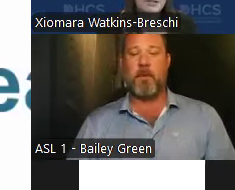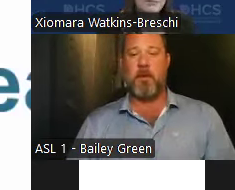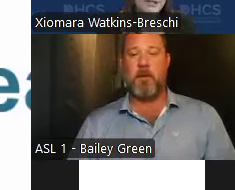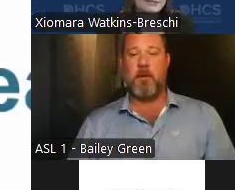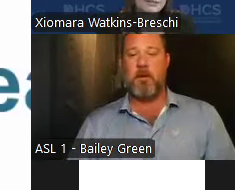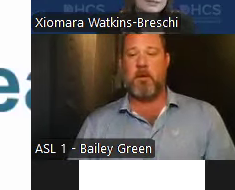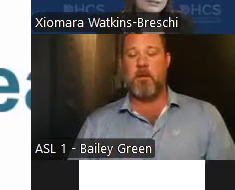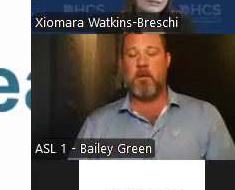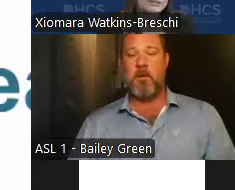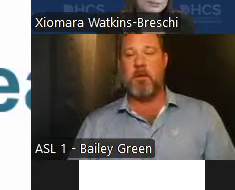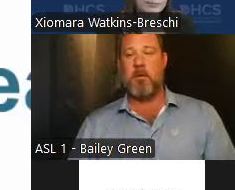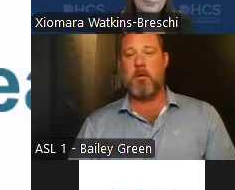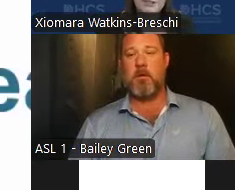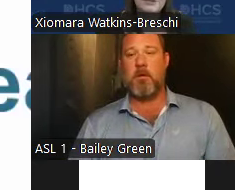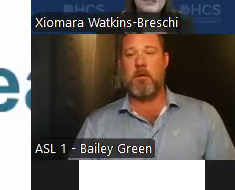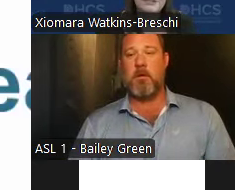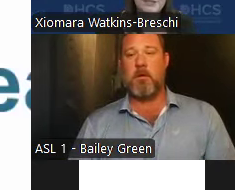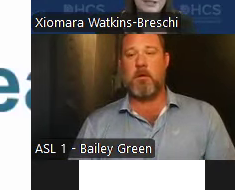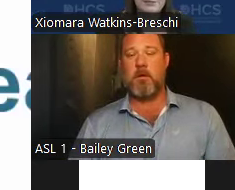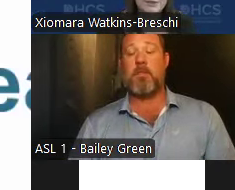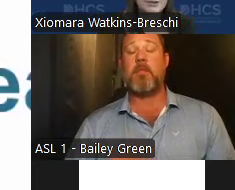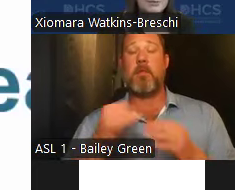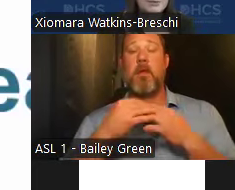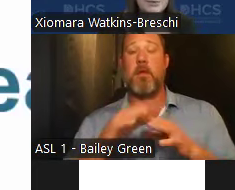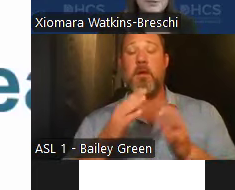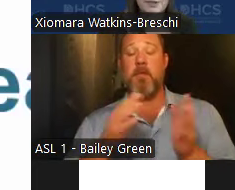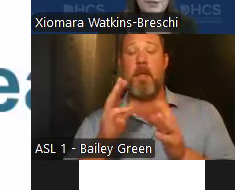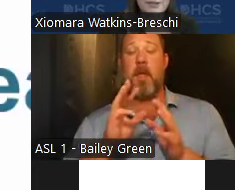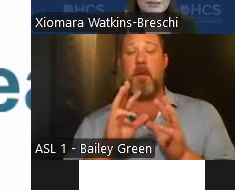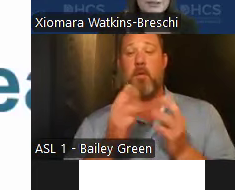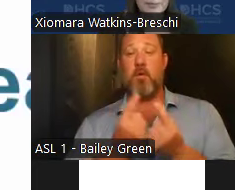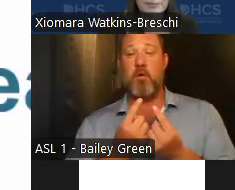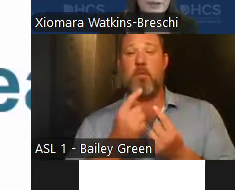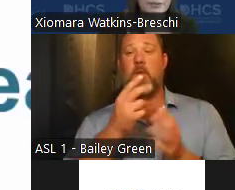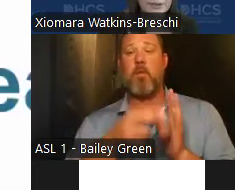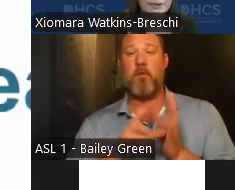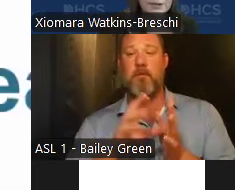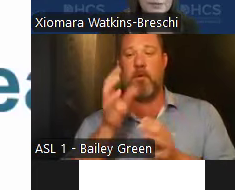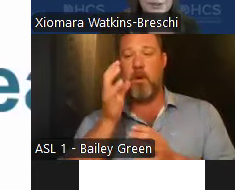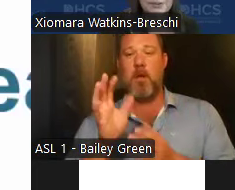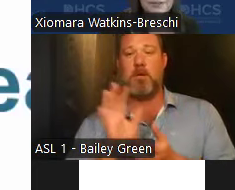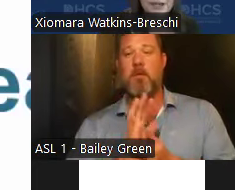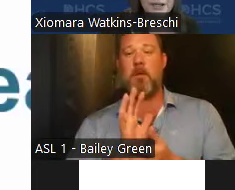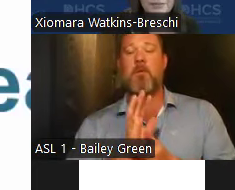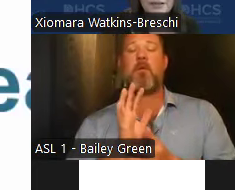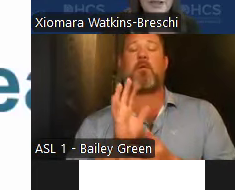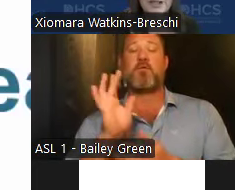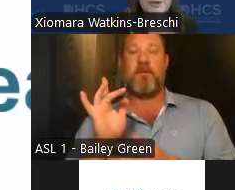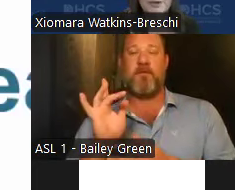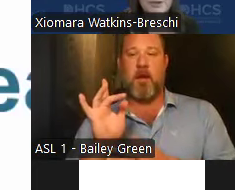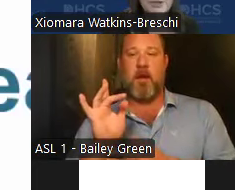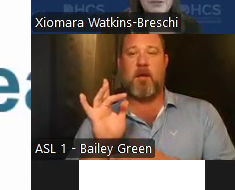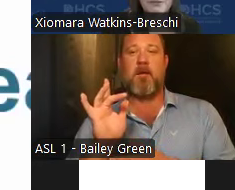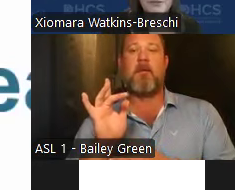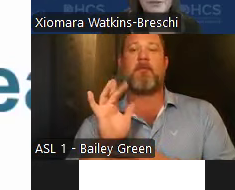and community-based services integration planning work group will review the concept paper in winter of 2025, and